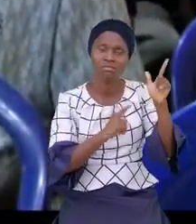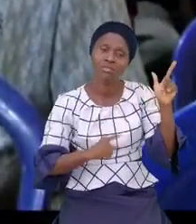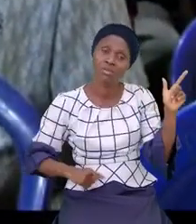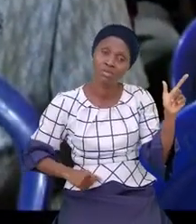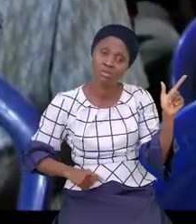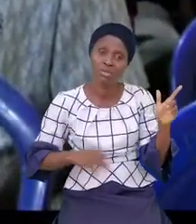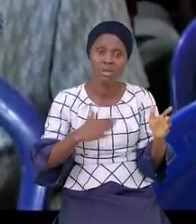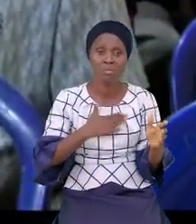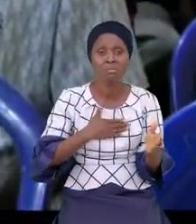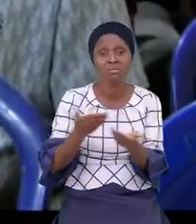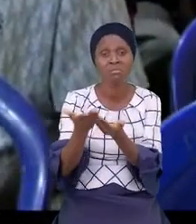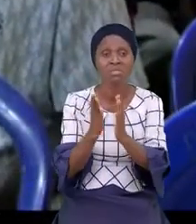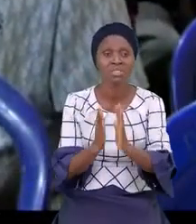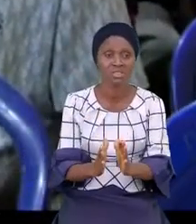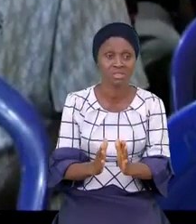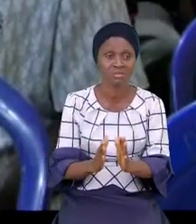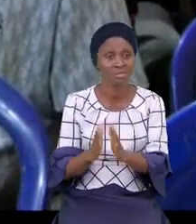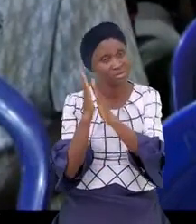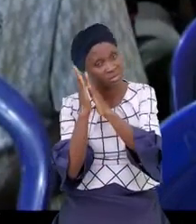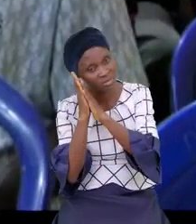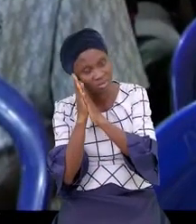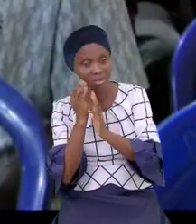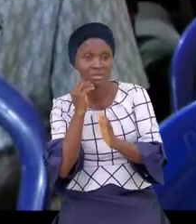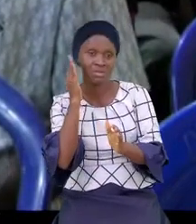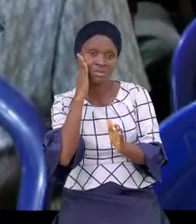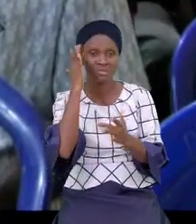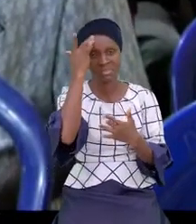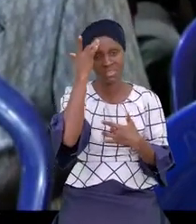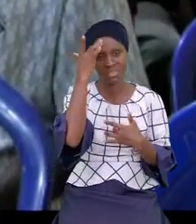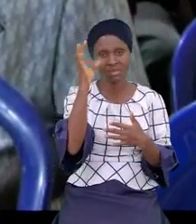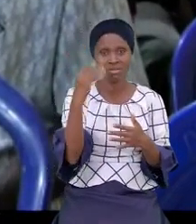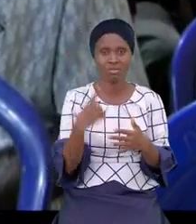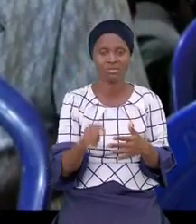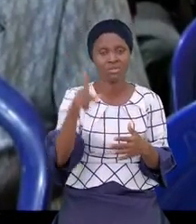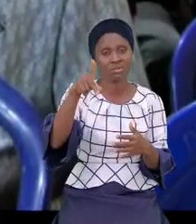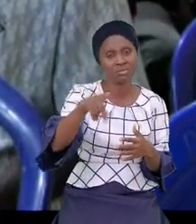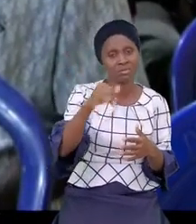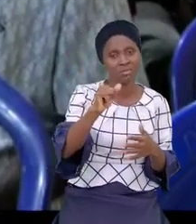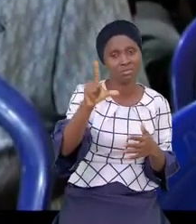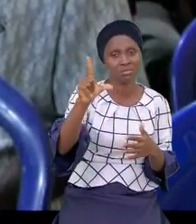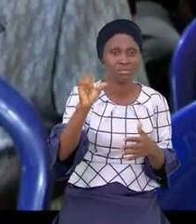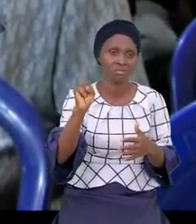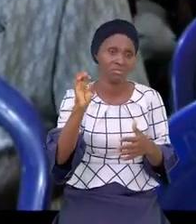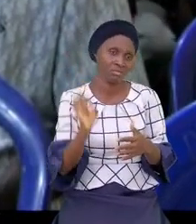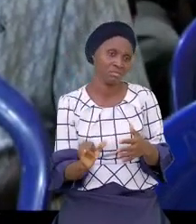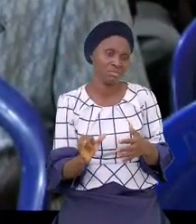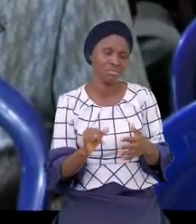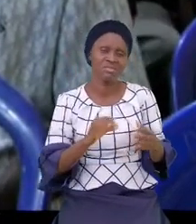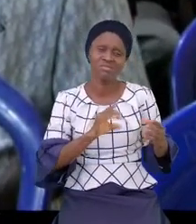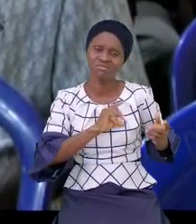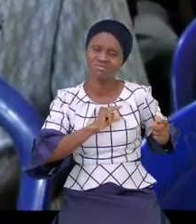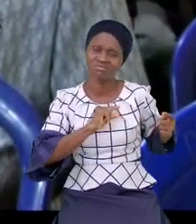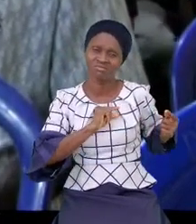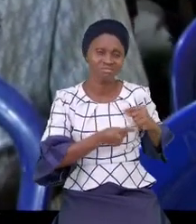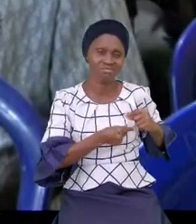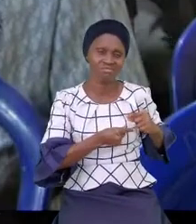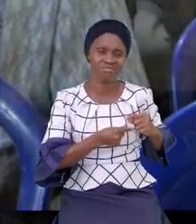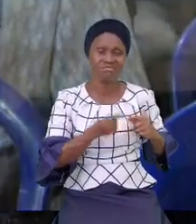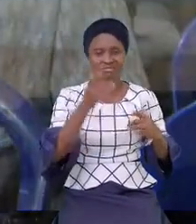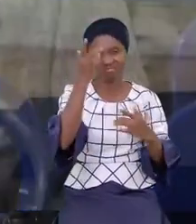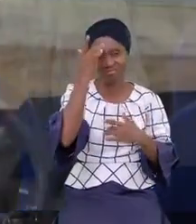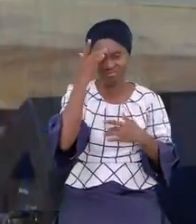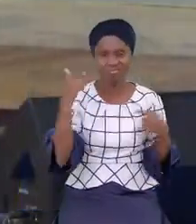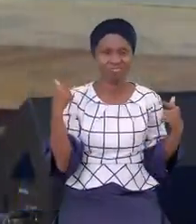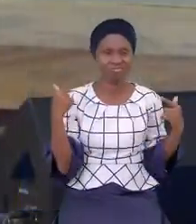servant lies at home sick of the palsy, grievously tormented.